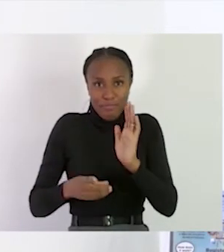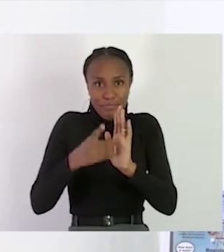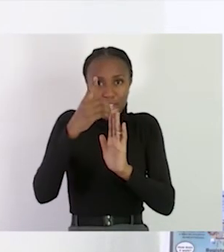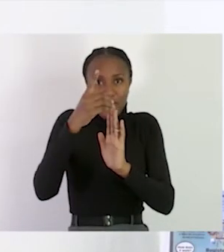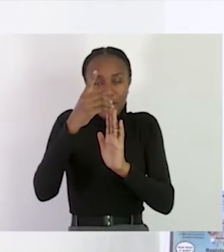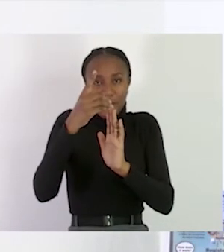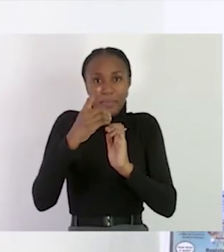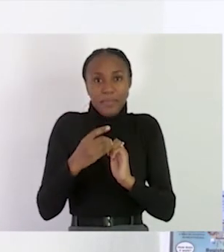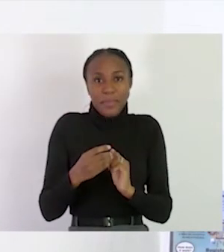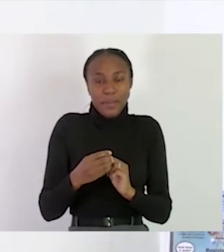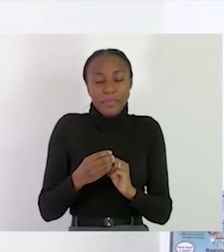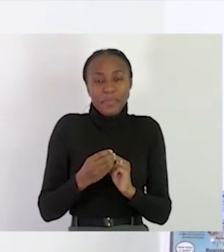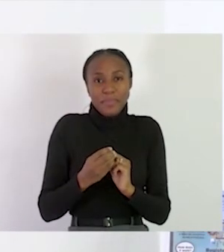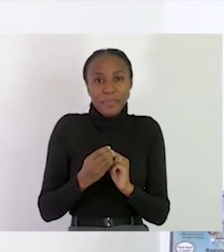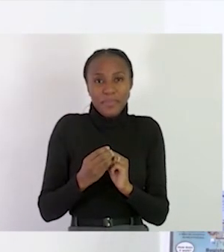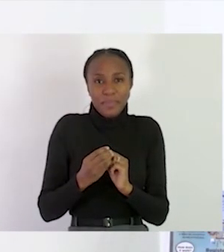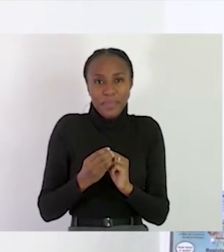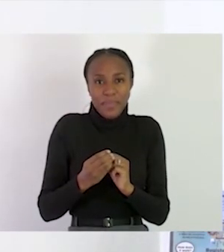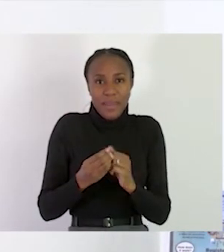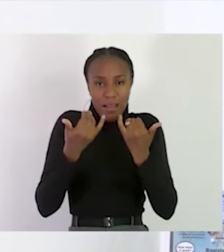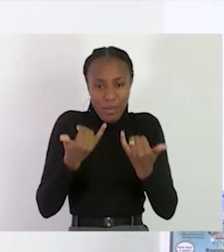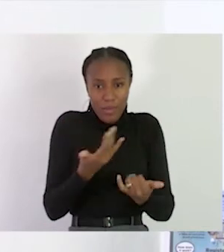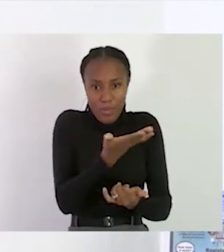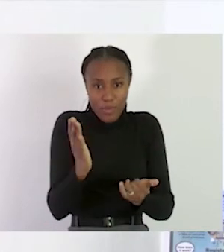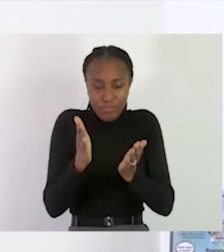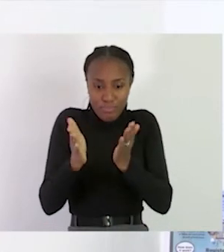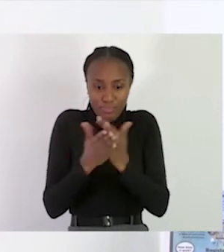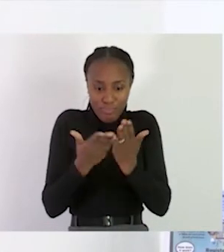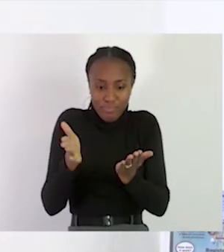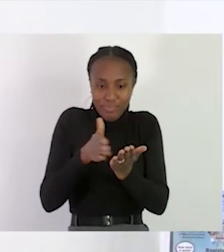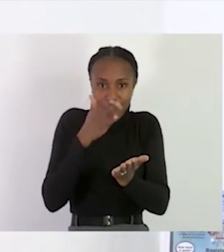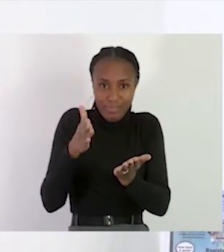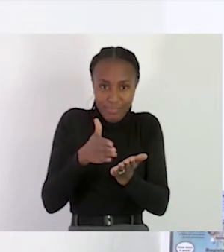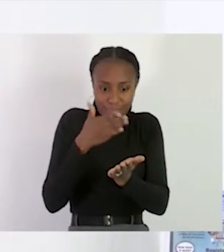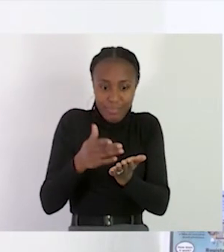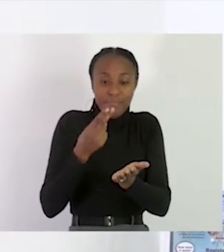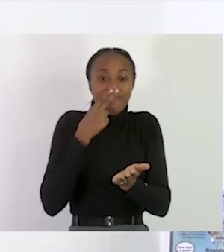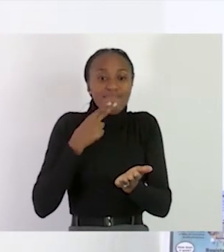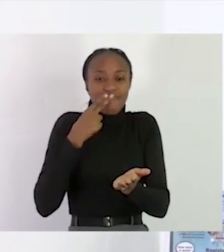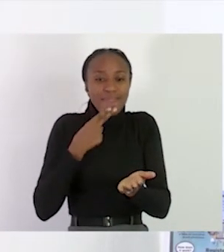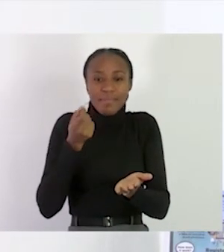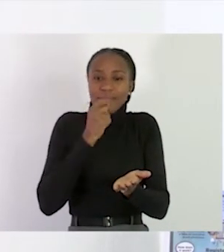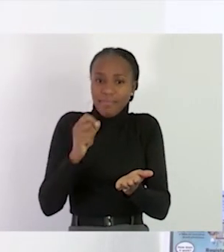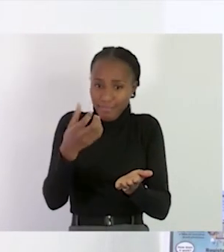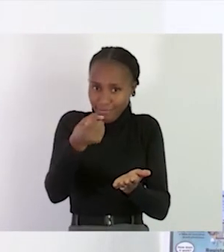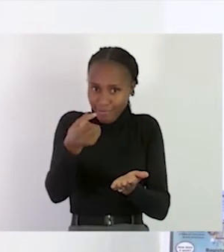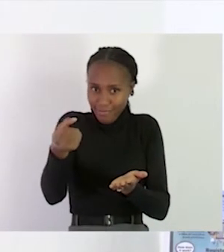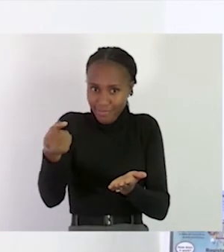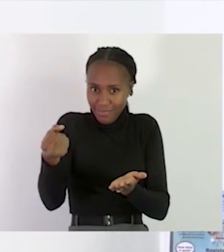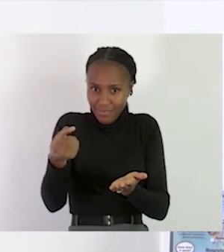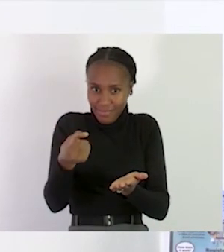and sexual development. Let us all grab our books, get a pencil, get a pen,